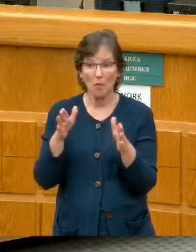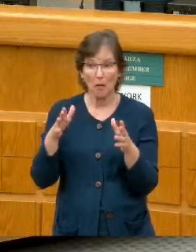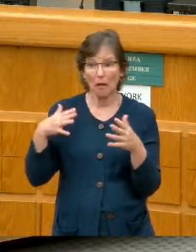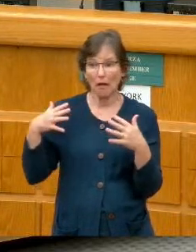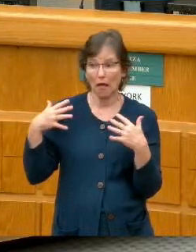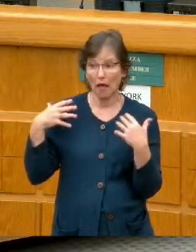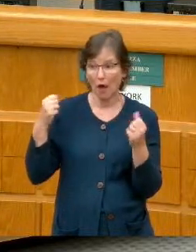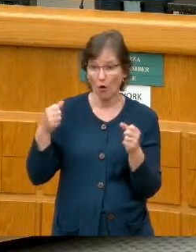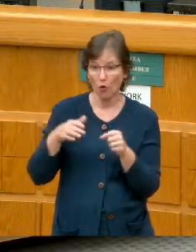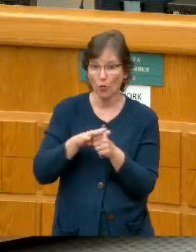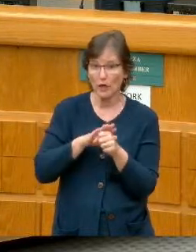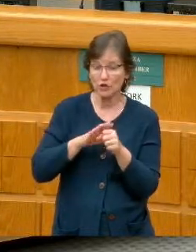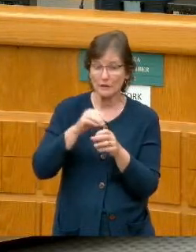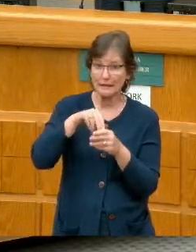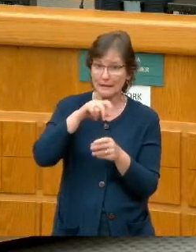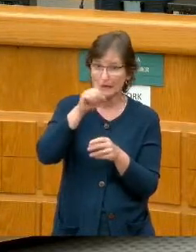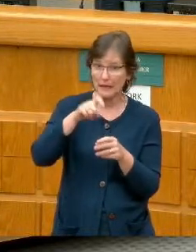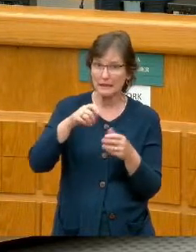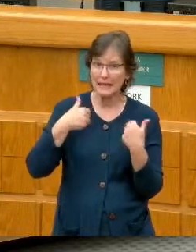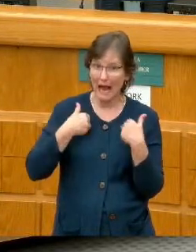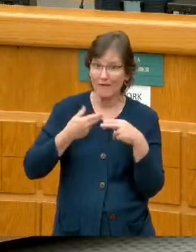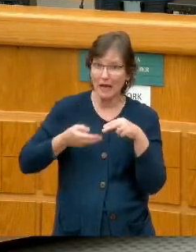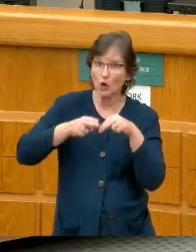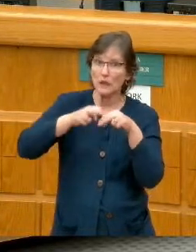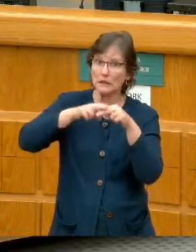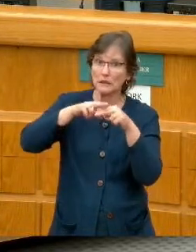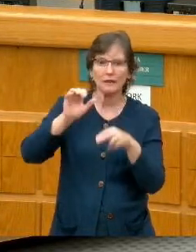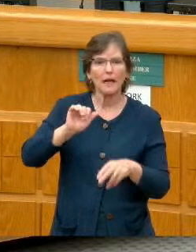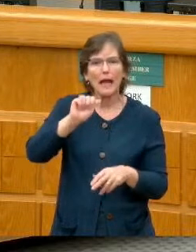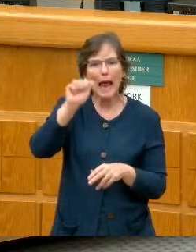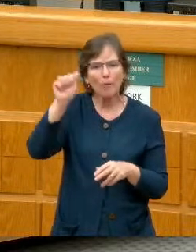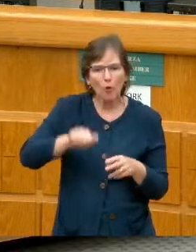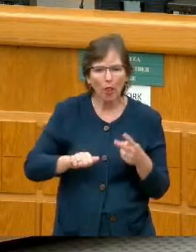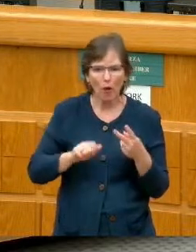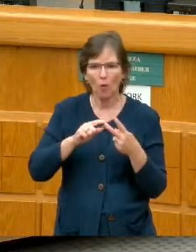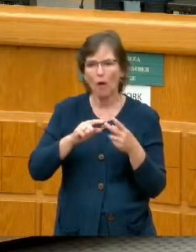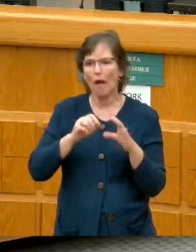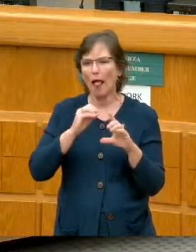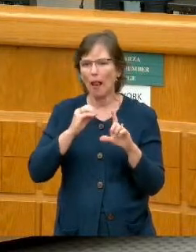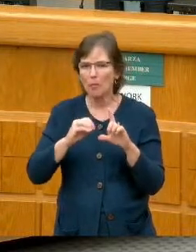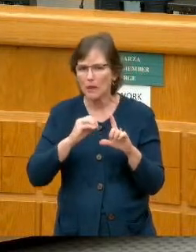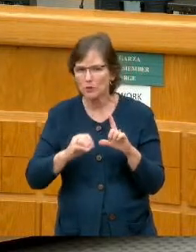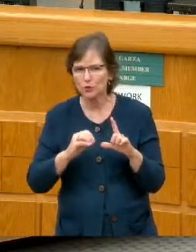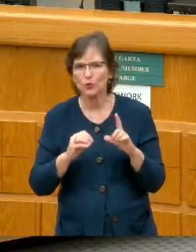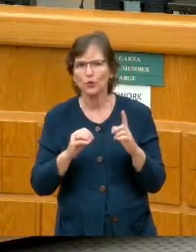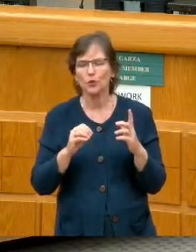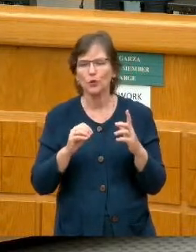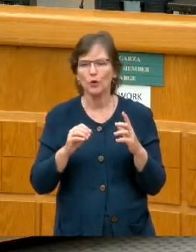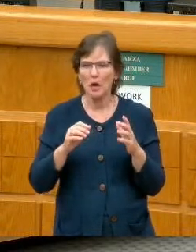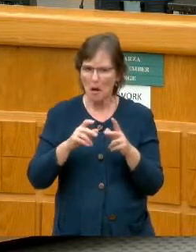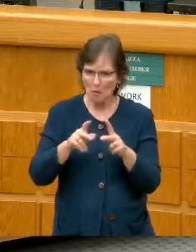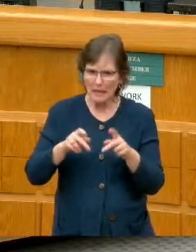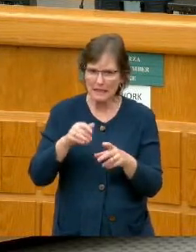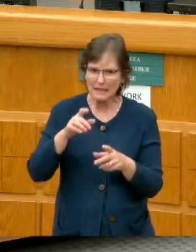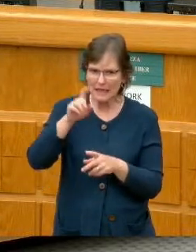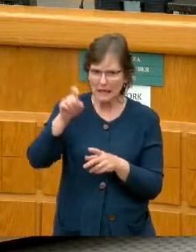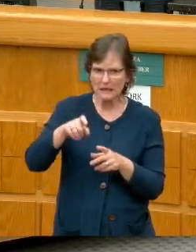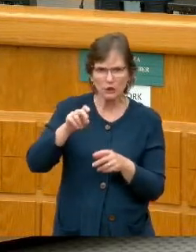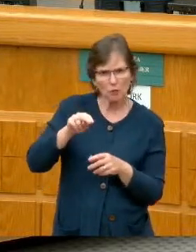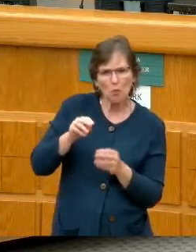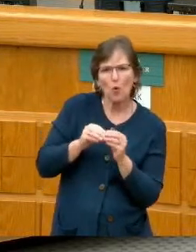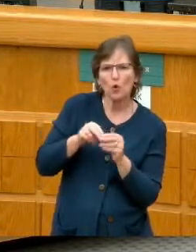increasing trend, especially the ones to the north. So Amarillo, El Paso, these areas of Texas that are farther to the north, there's